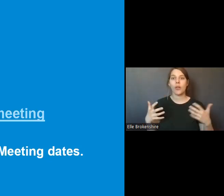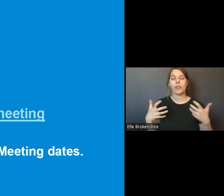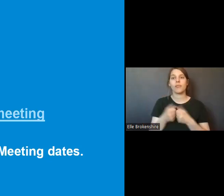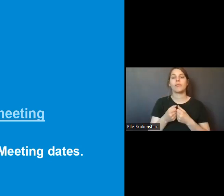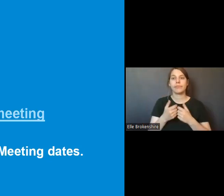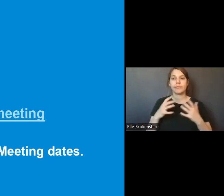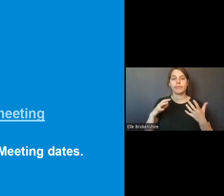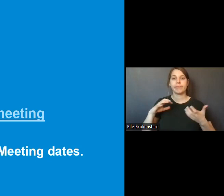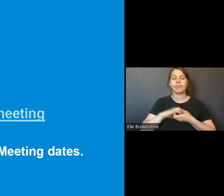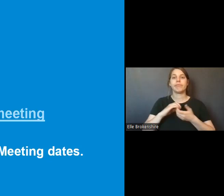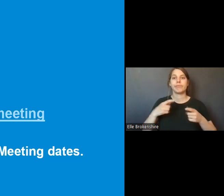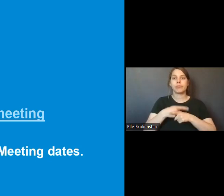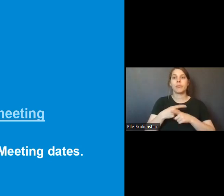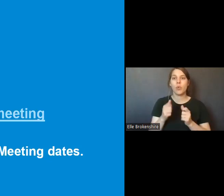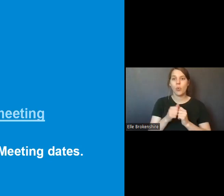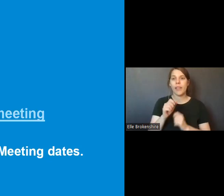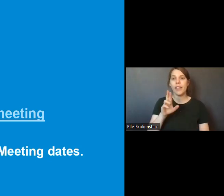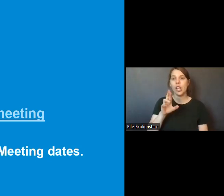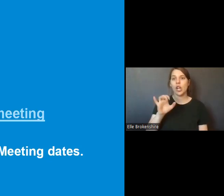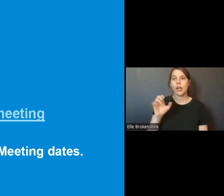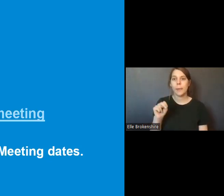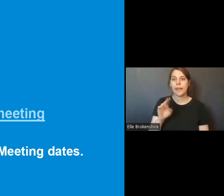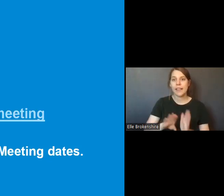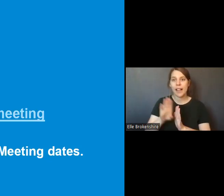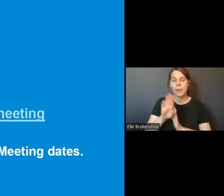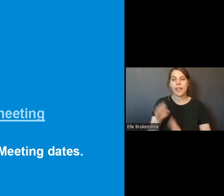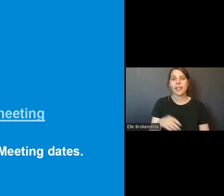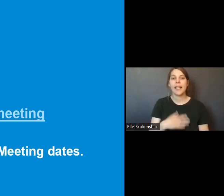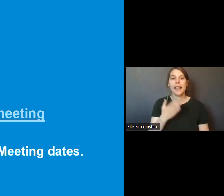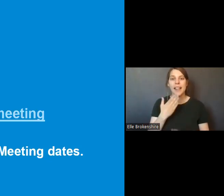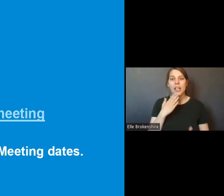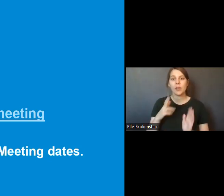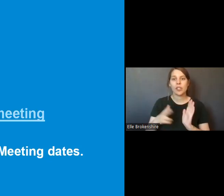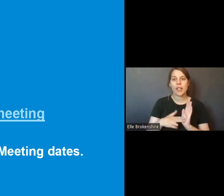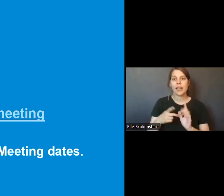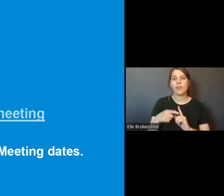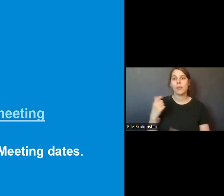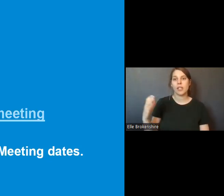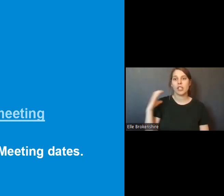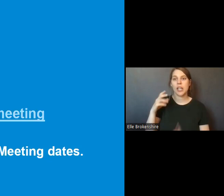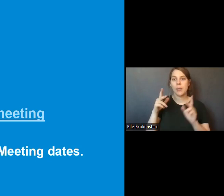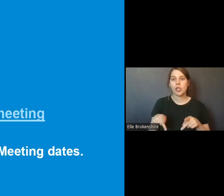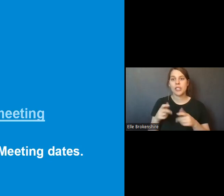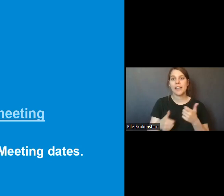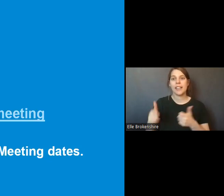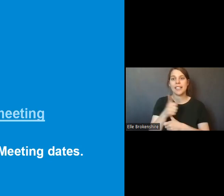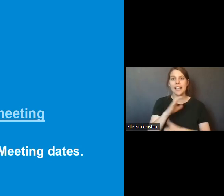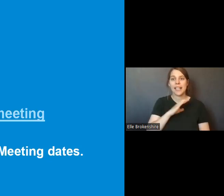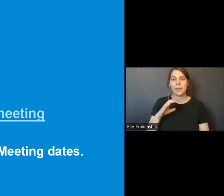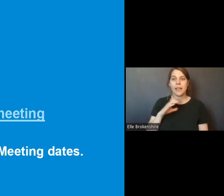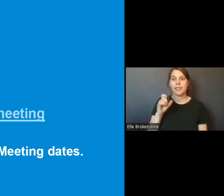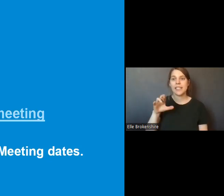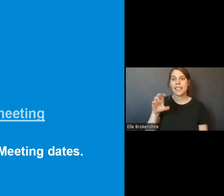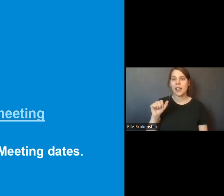you for considering our appeal. And it is signed by Christopher Shepard, Chairperson of the Executive Committee of Sierra Club's Allegheny